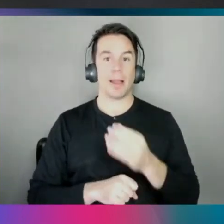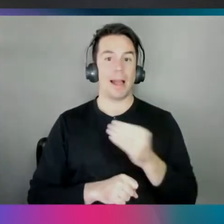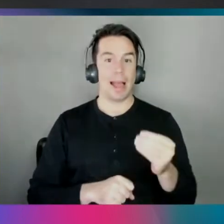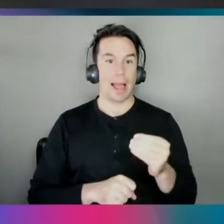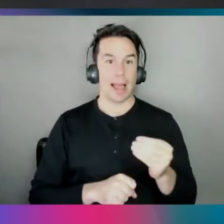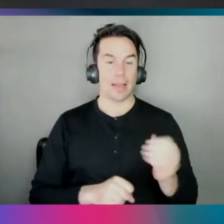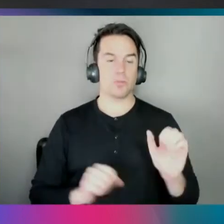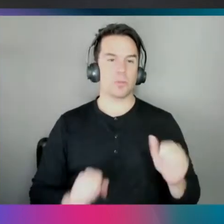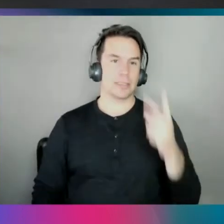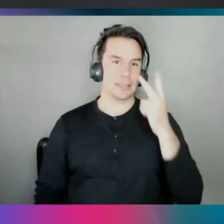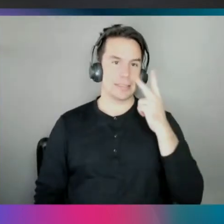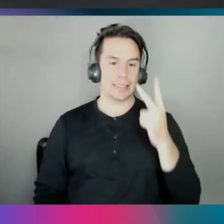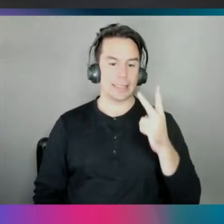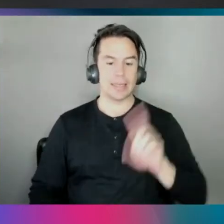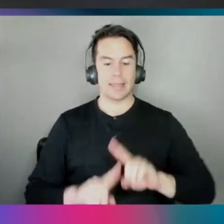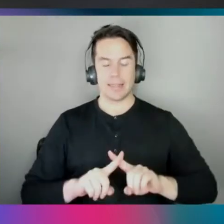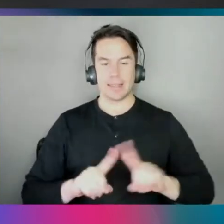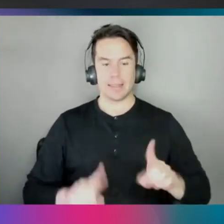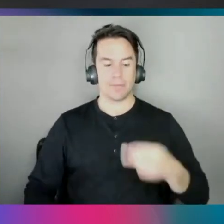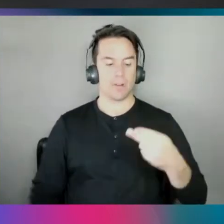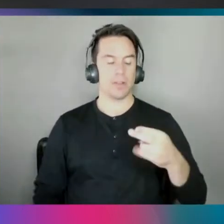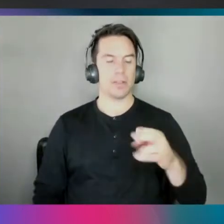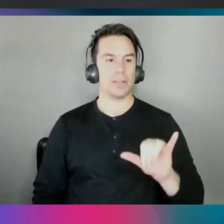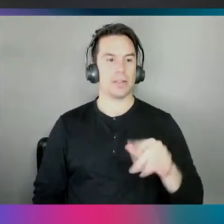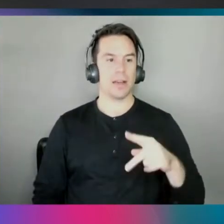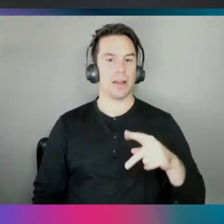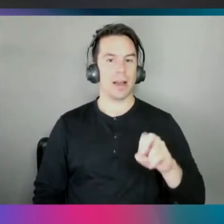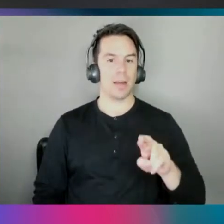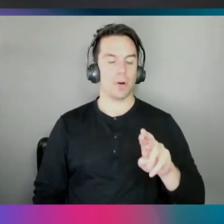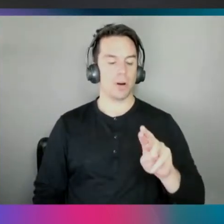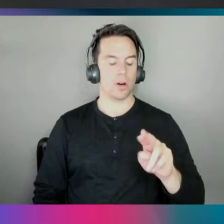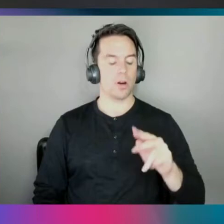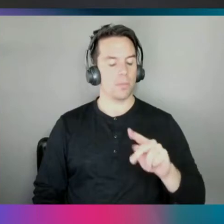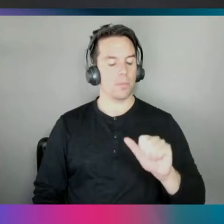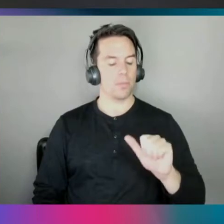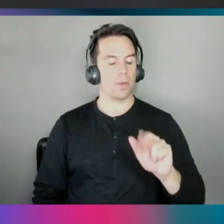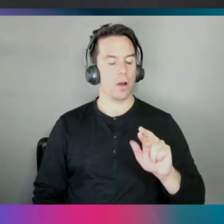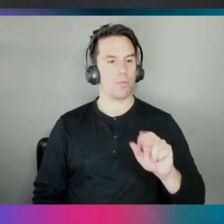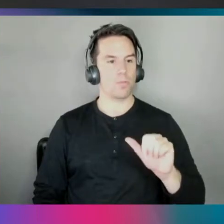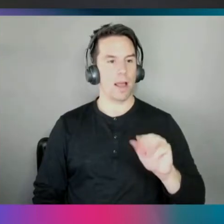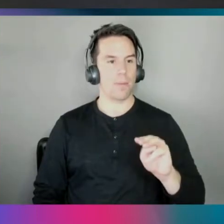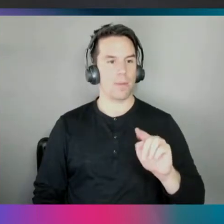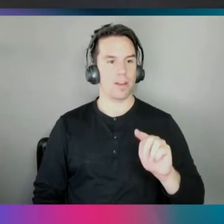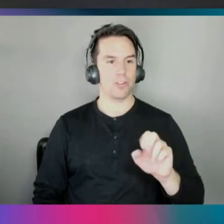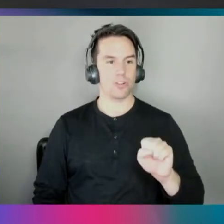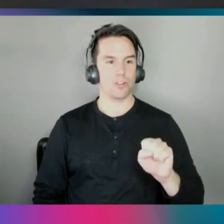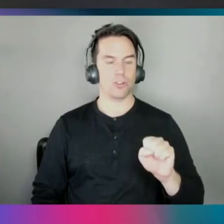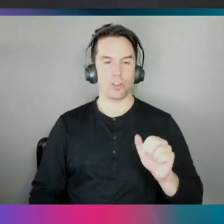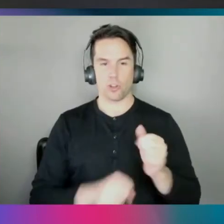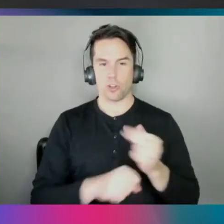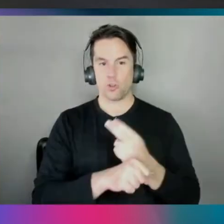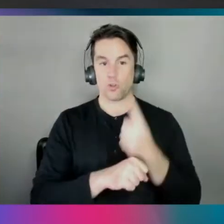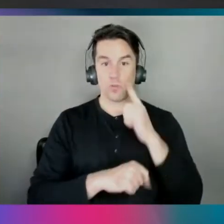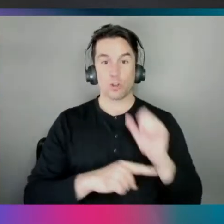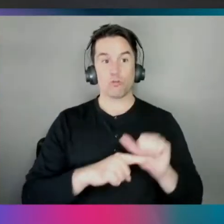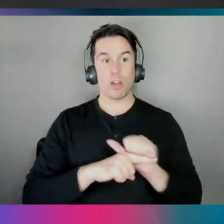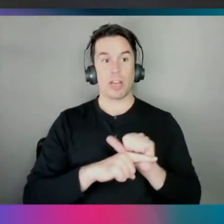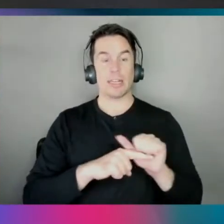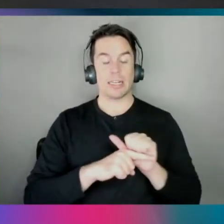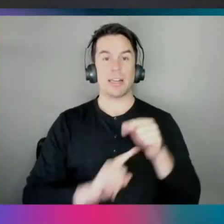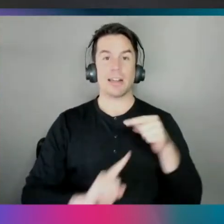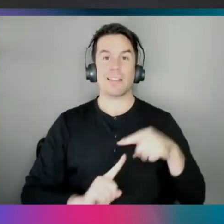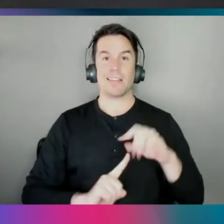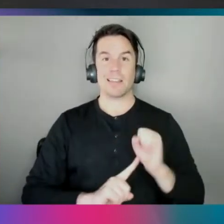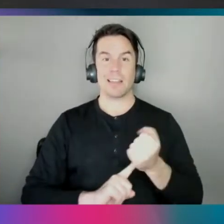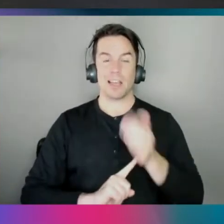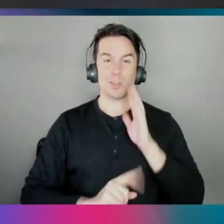different hyperparameters that are used for tuning these things. So in our case, we're going to do a regressor because we're going to actually come up with some numbers.